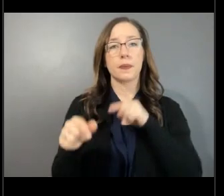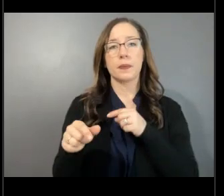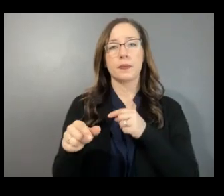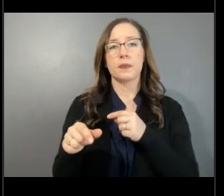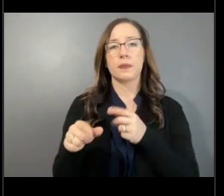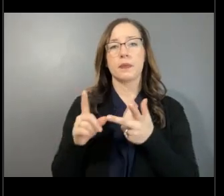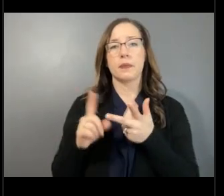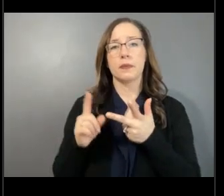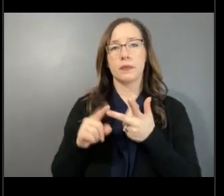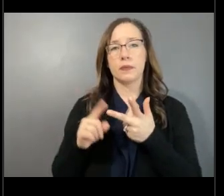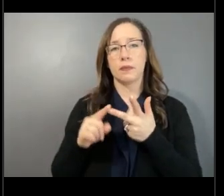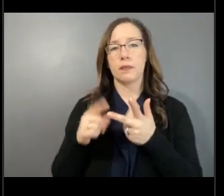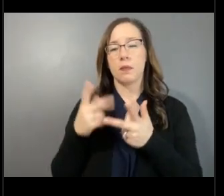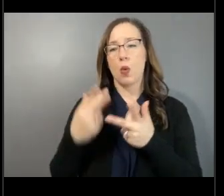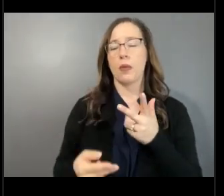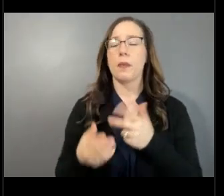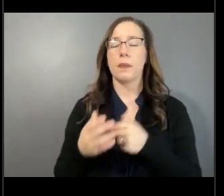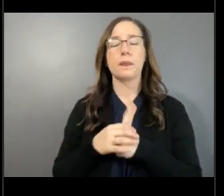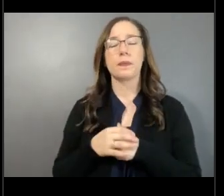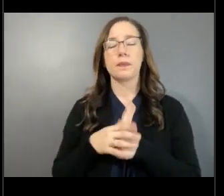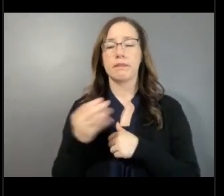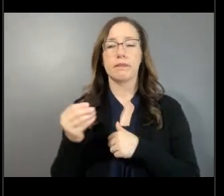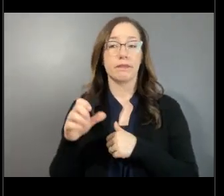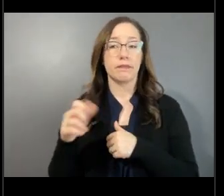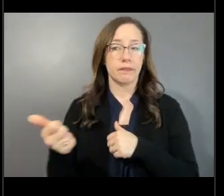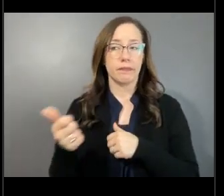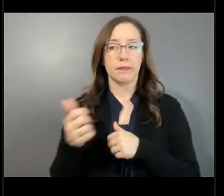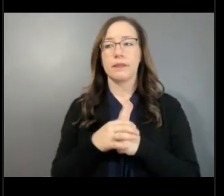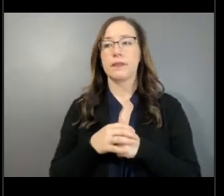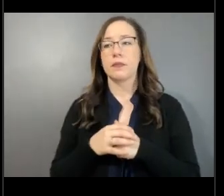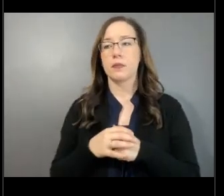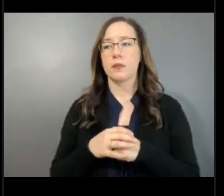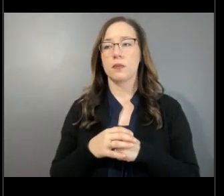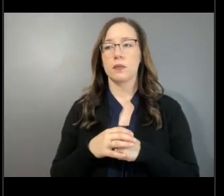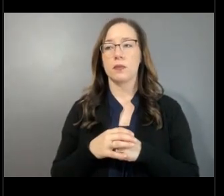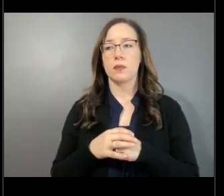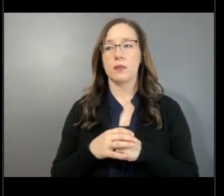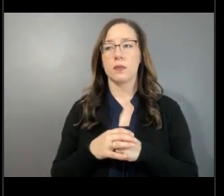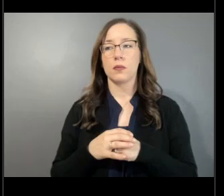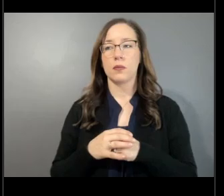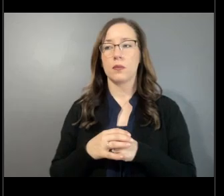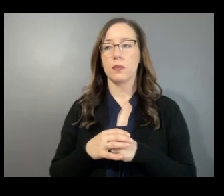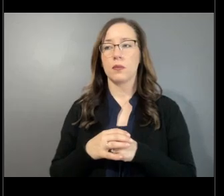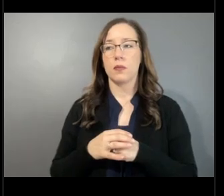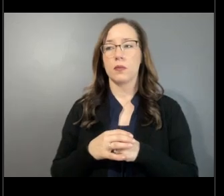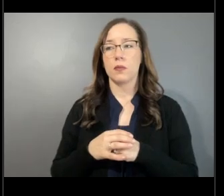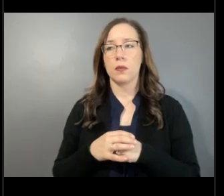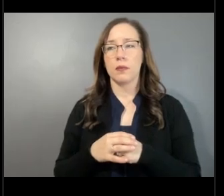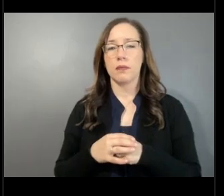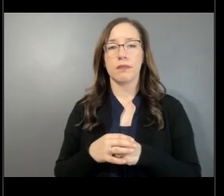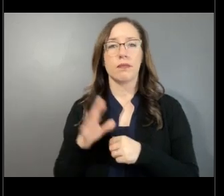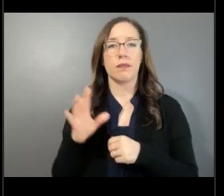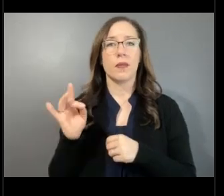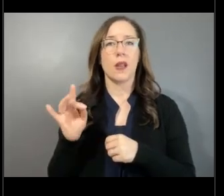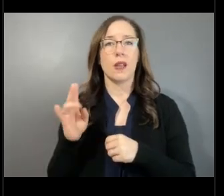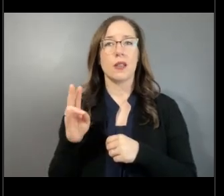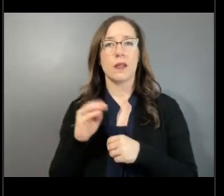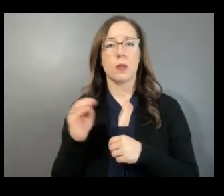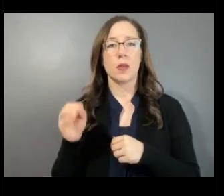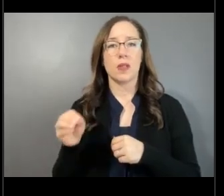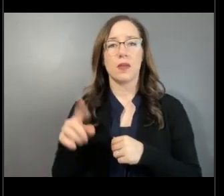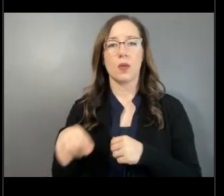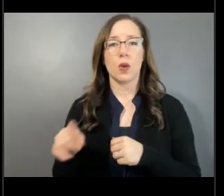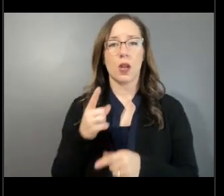is the third option, both and others. And 87% of you got this one correct.